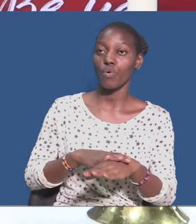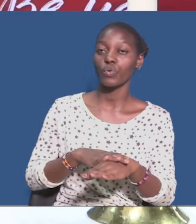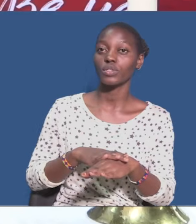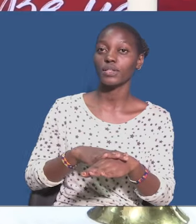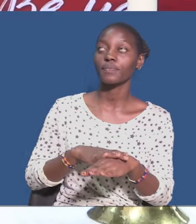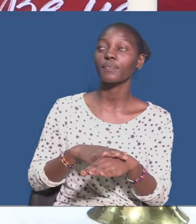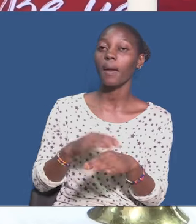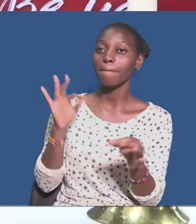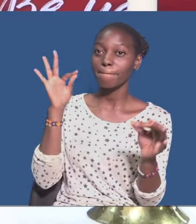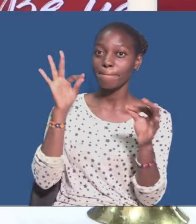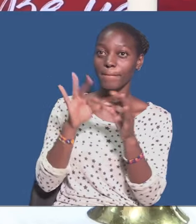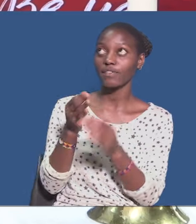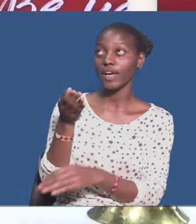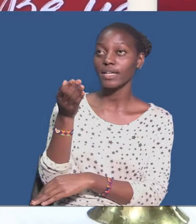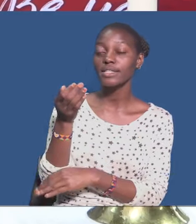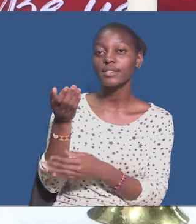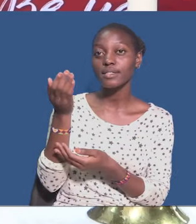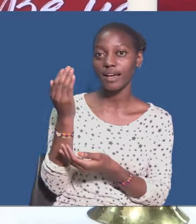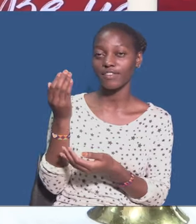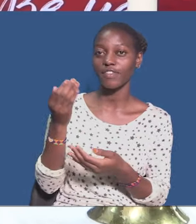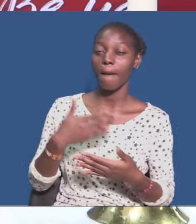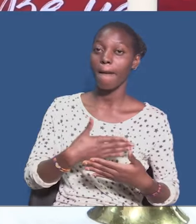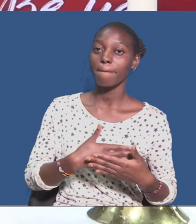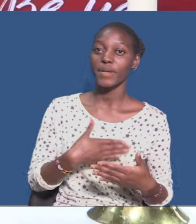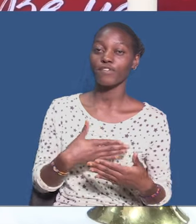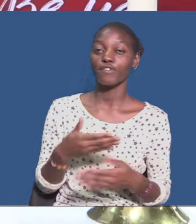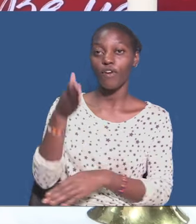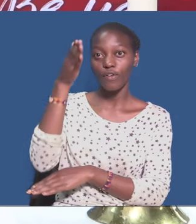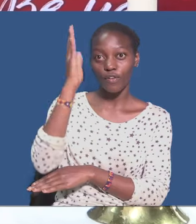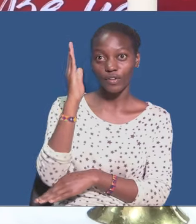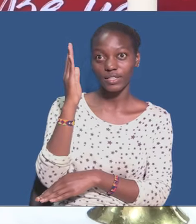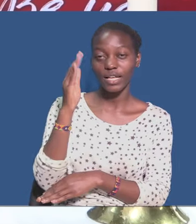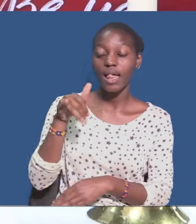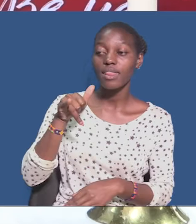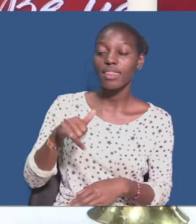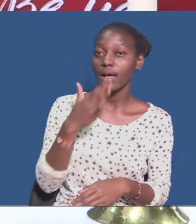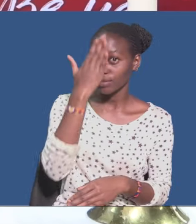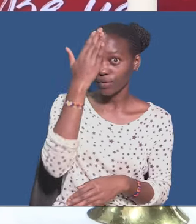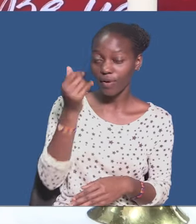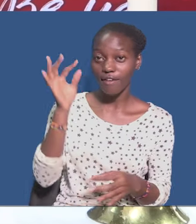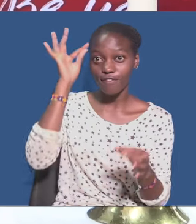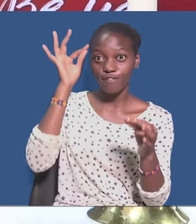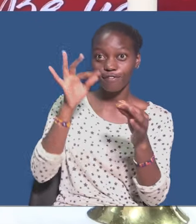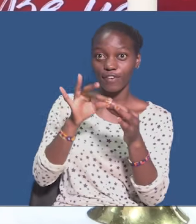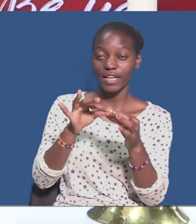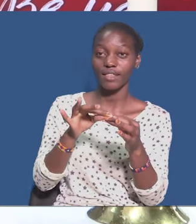sin before God. That is why faith in Jesus blot out your